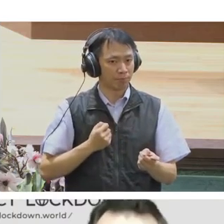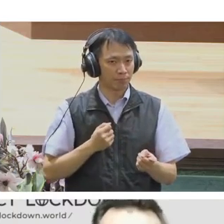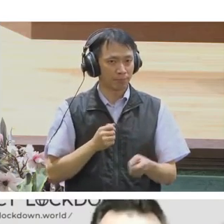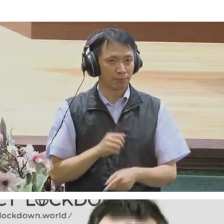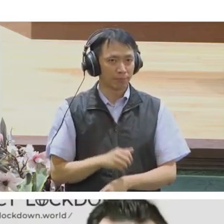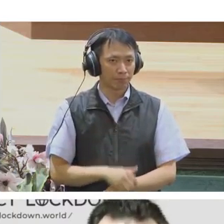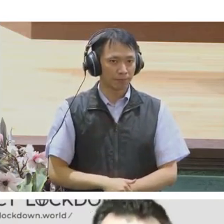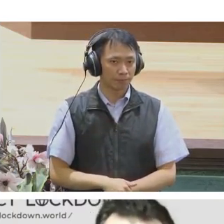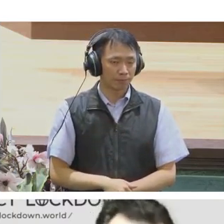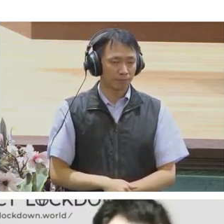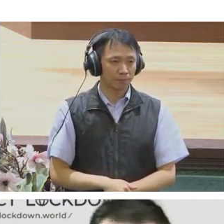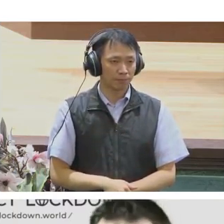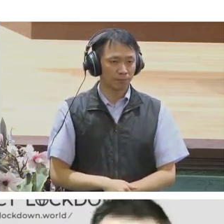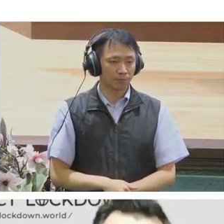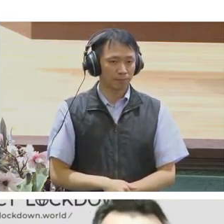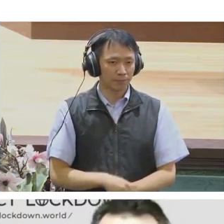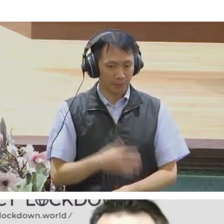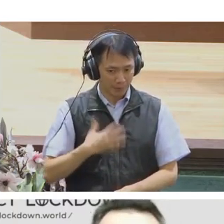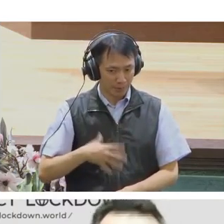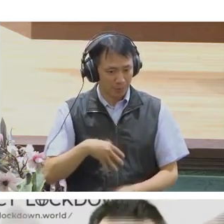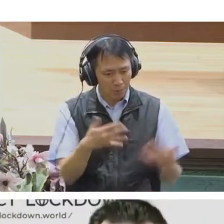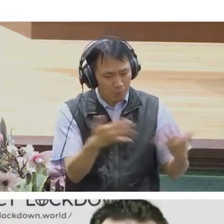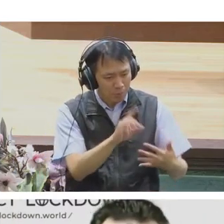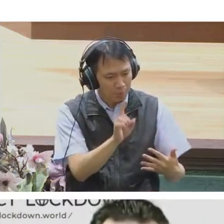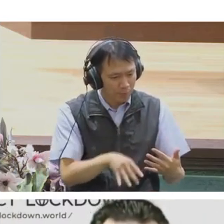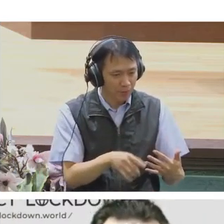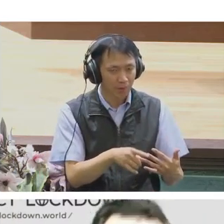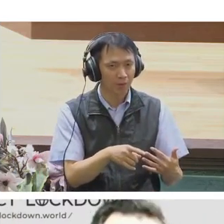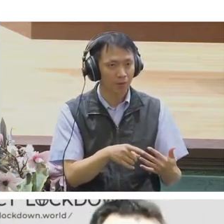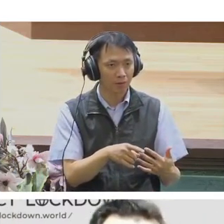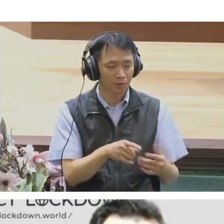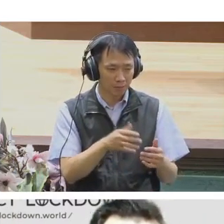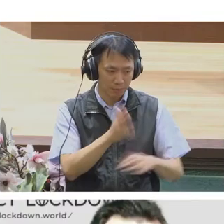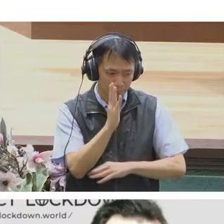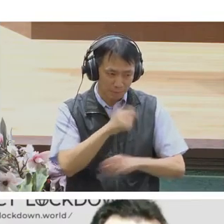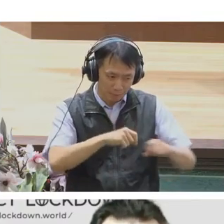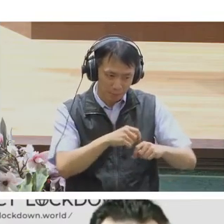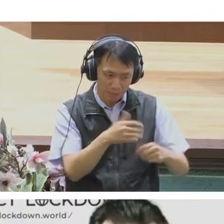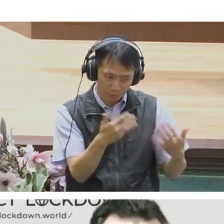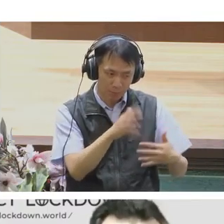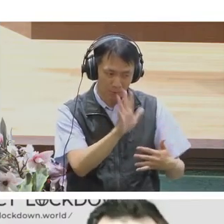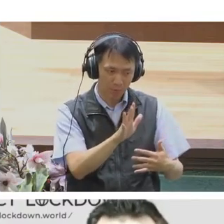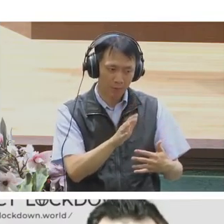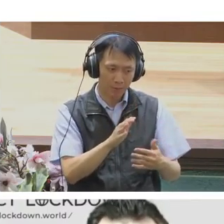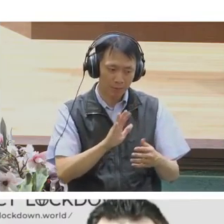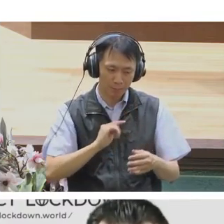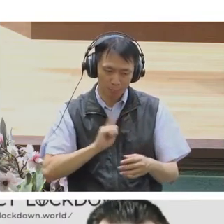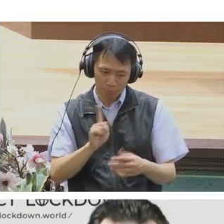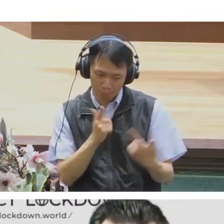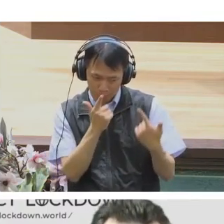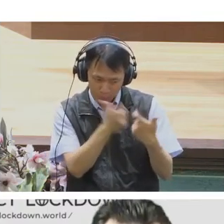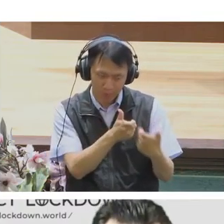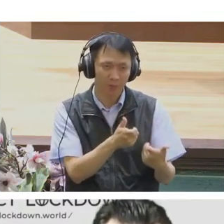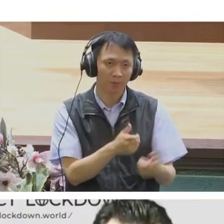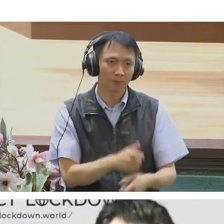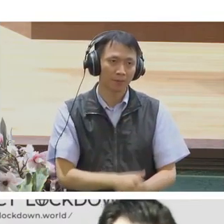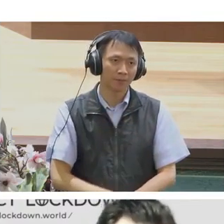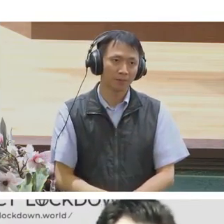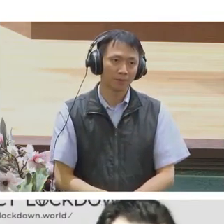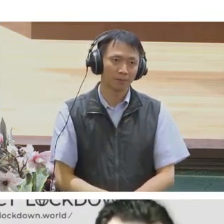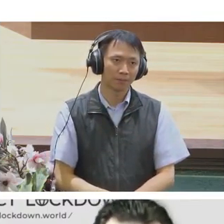able to bring it to their community. They need to be able to act upon that. So by bringing those government sources, as we were